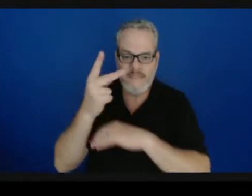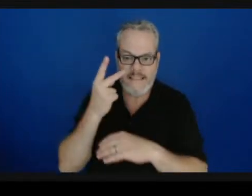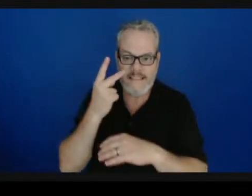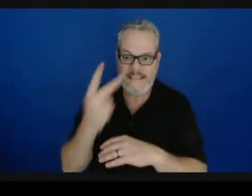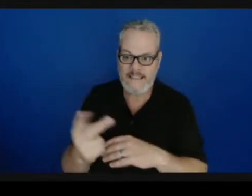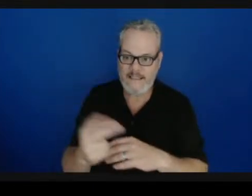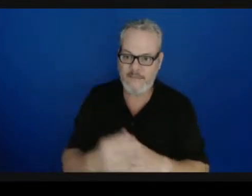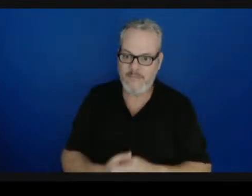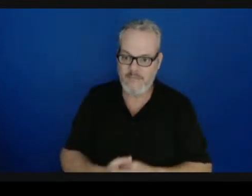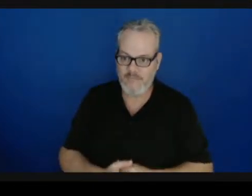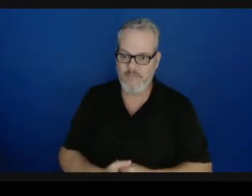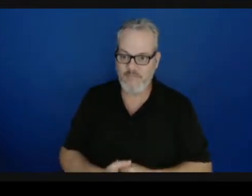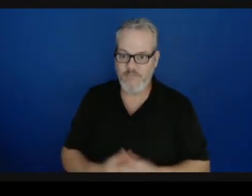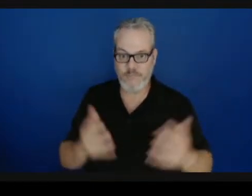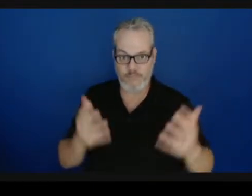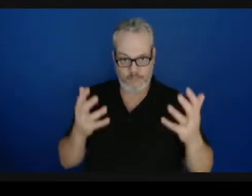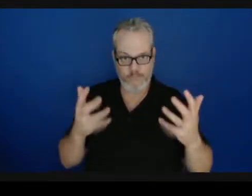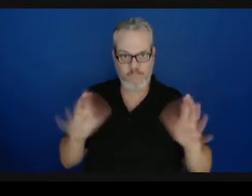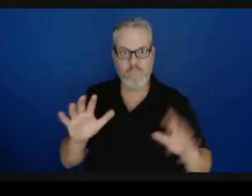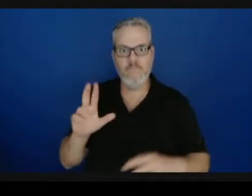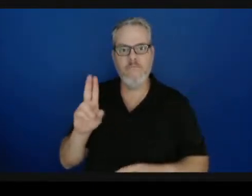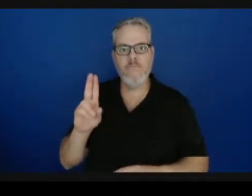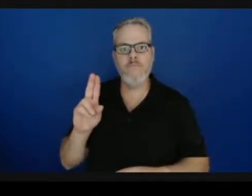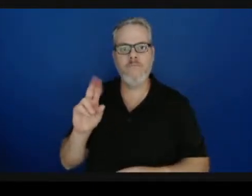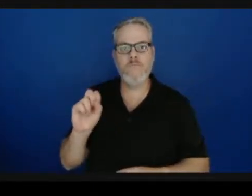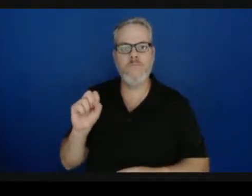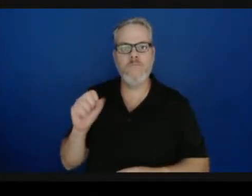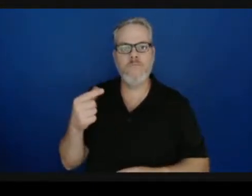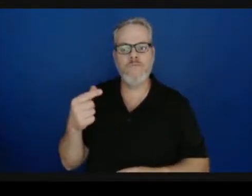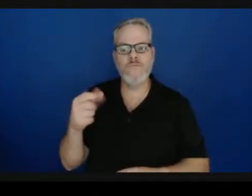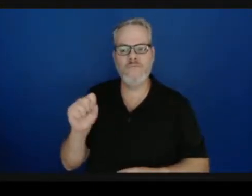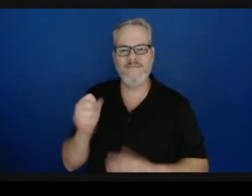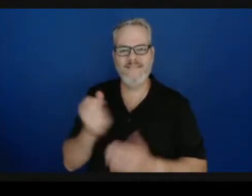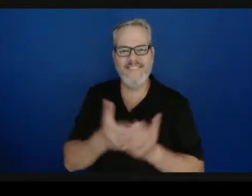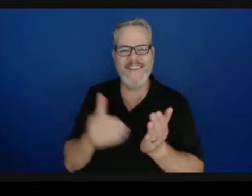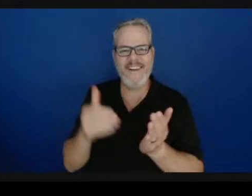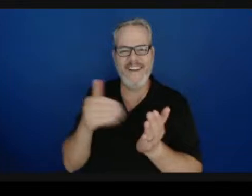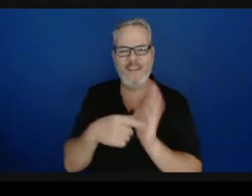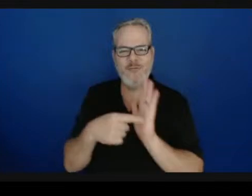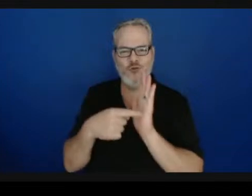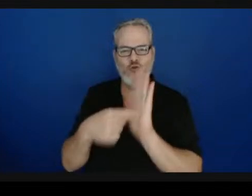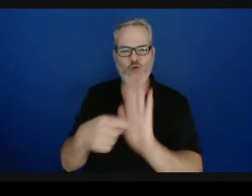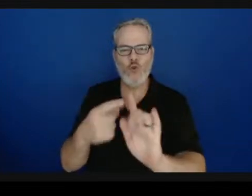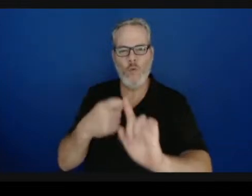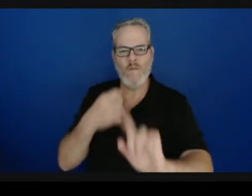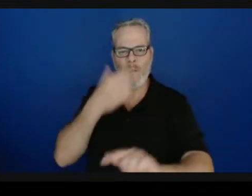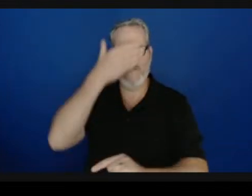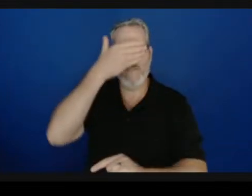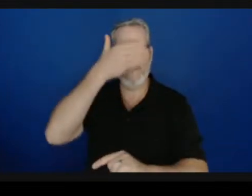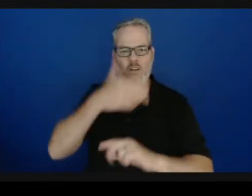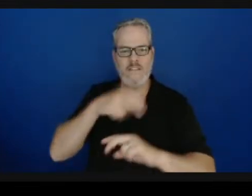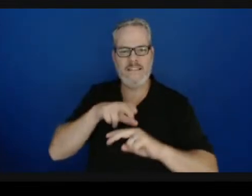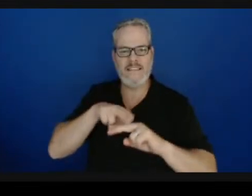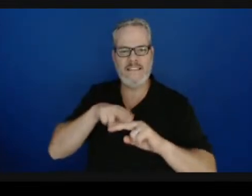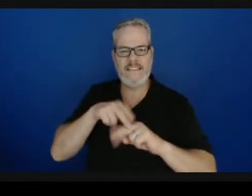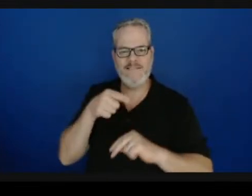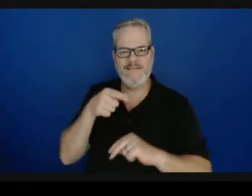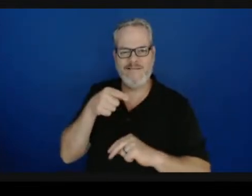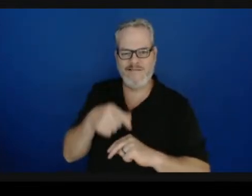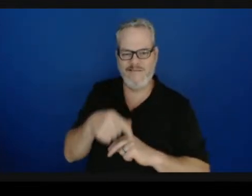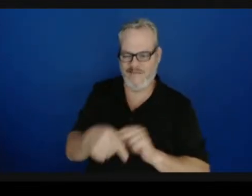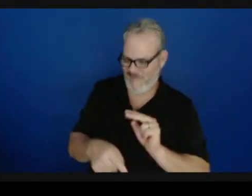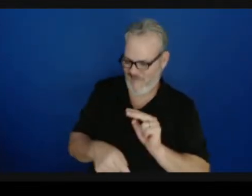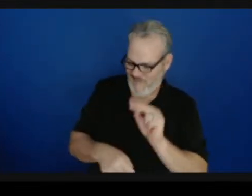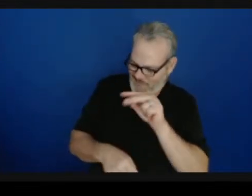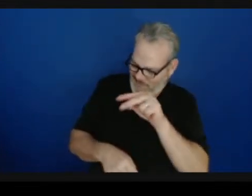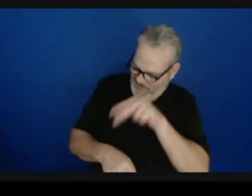And that is our USGS imagery. I think we'll do one more pass from the front seat here. Now you can see a little bit more easily